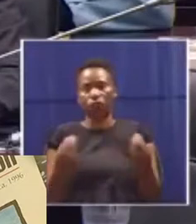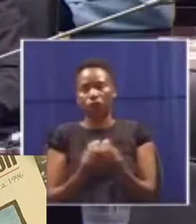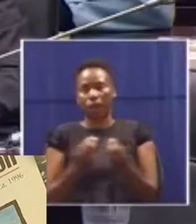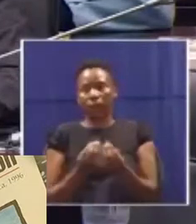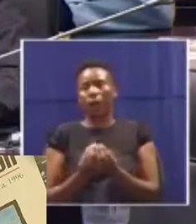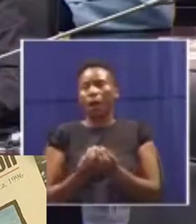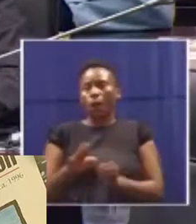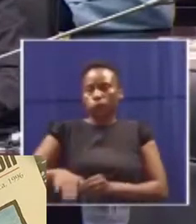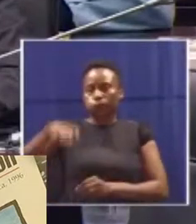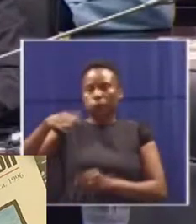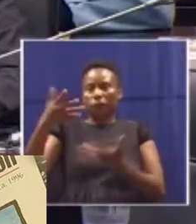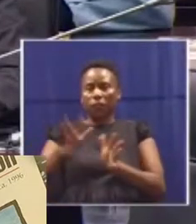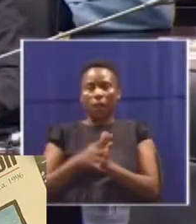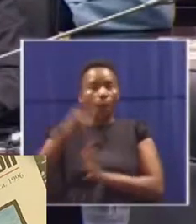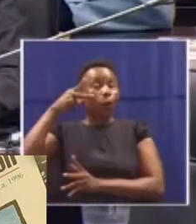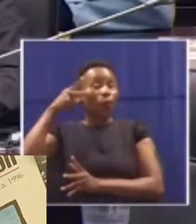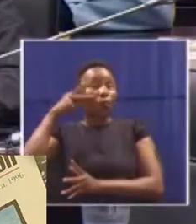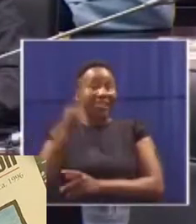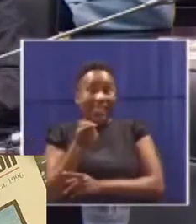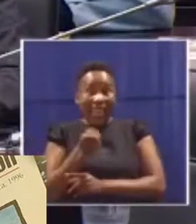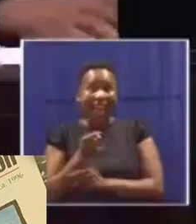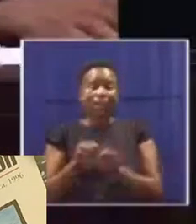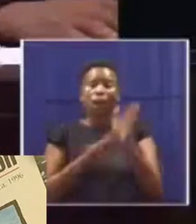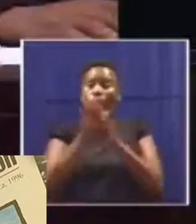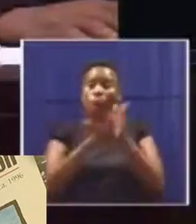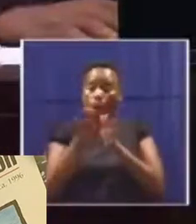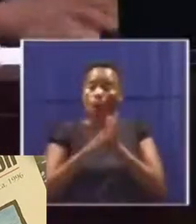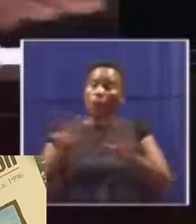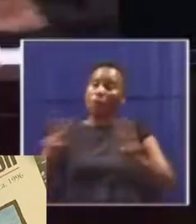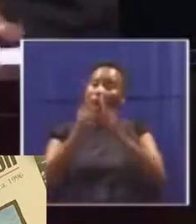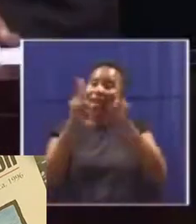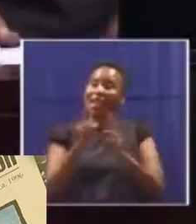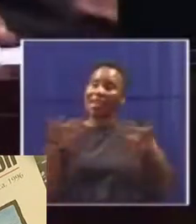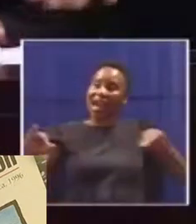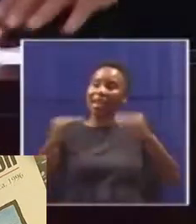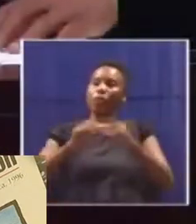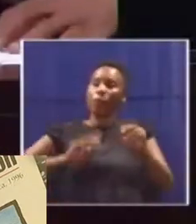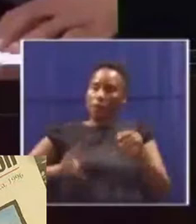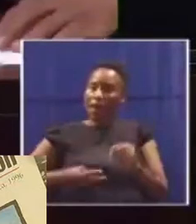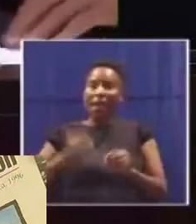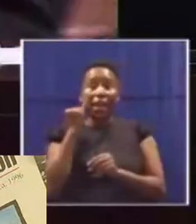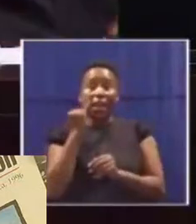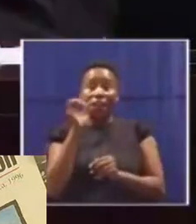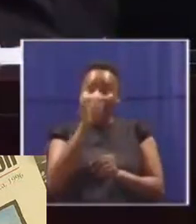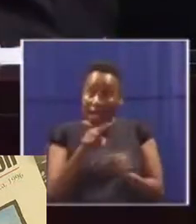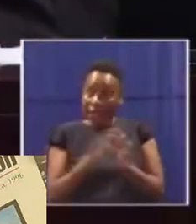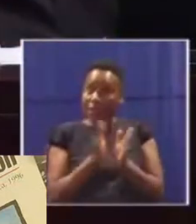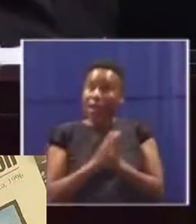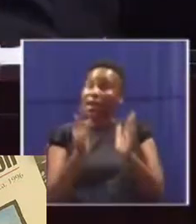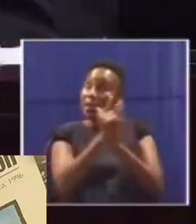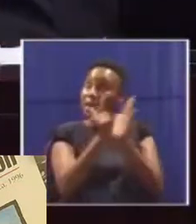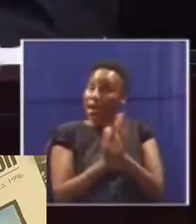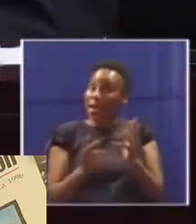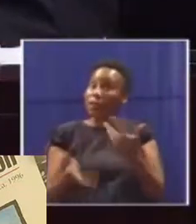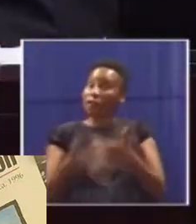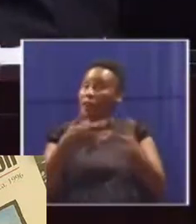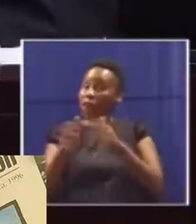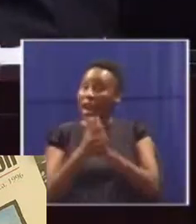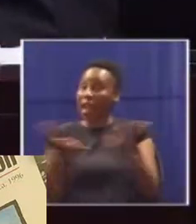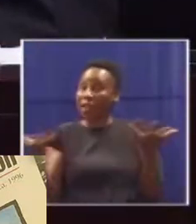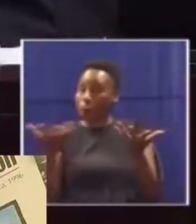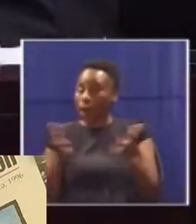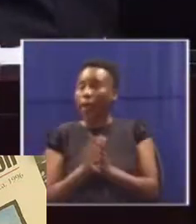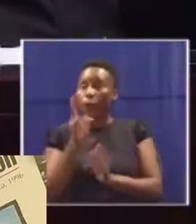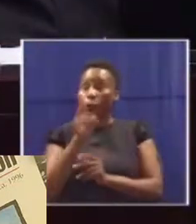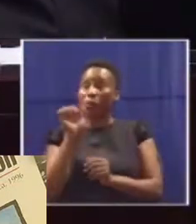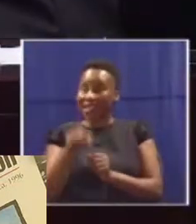nature promotes violence against women. And wherever it was legalized, human trafficking has increased. This comes from